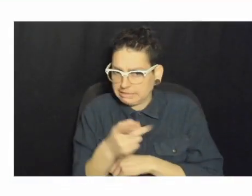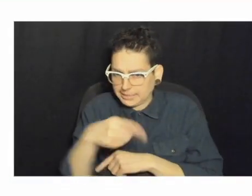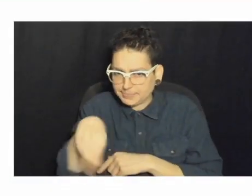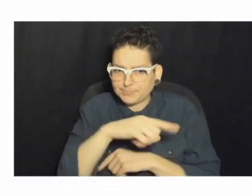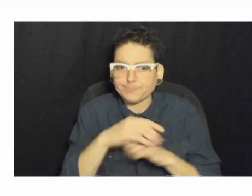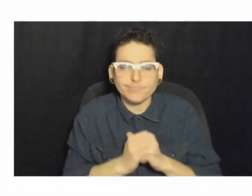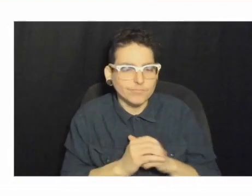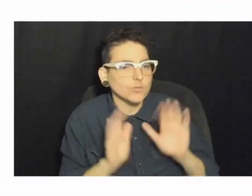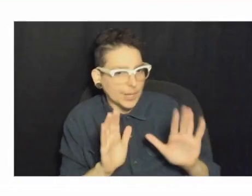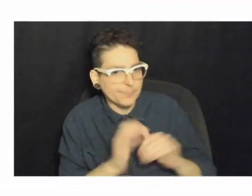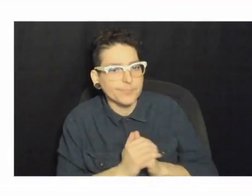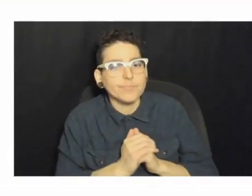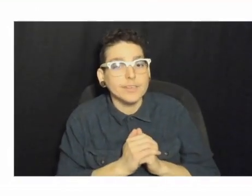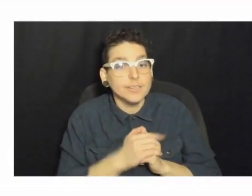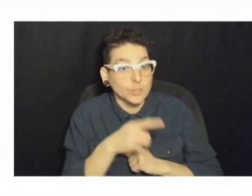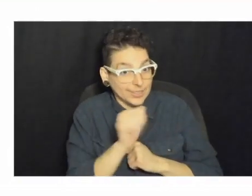has